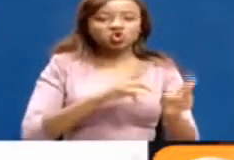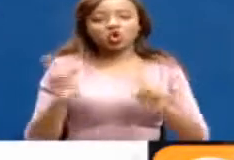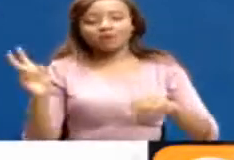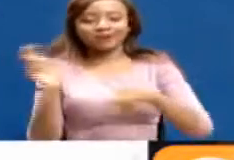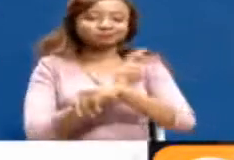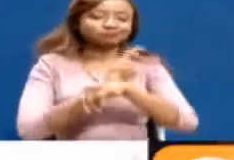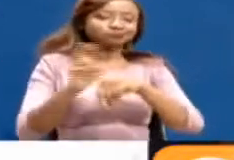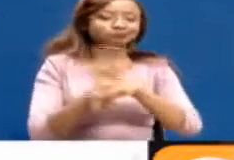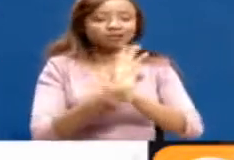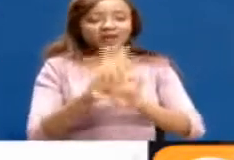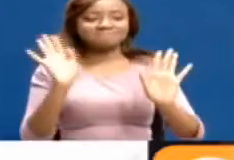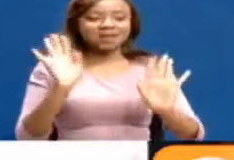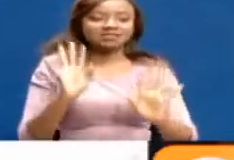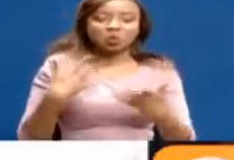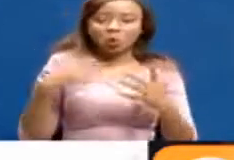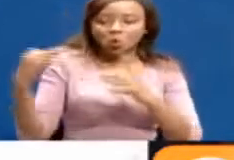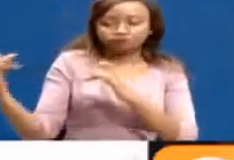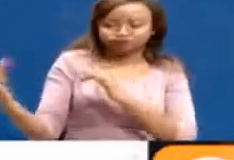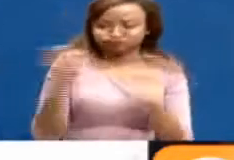fighting, or